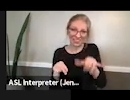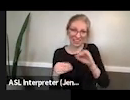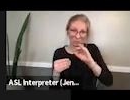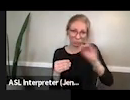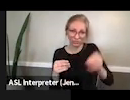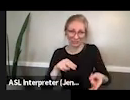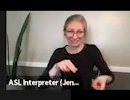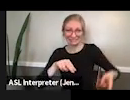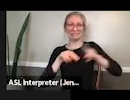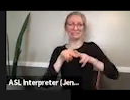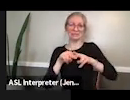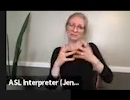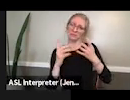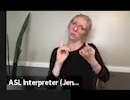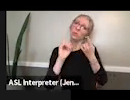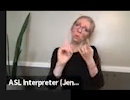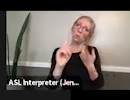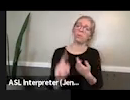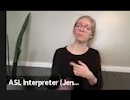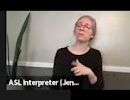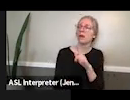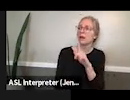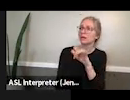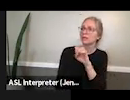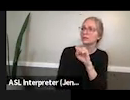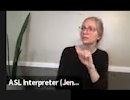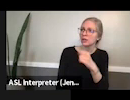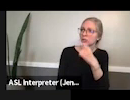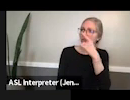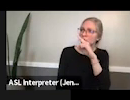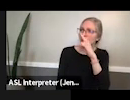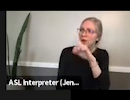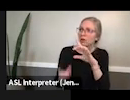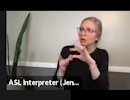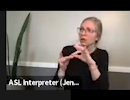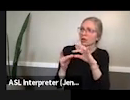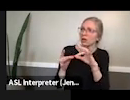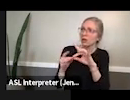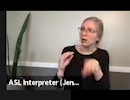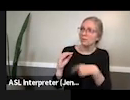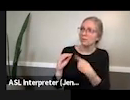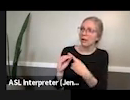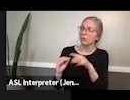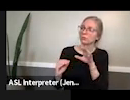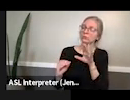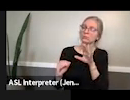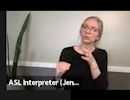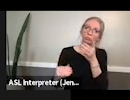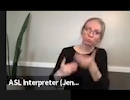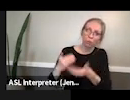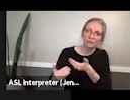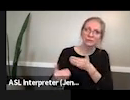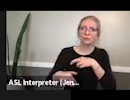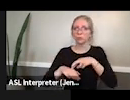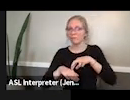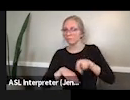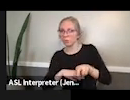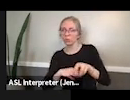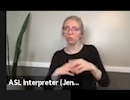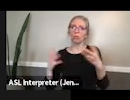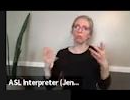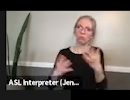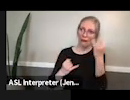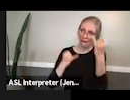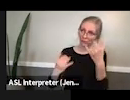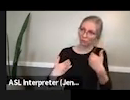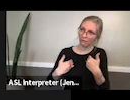service. Lisa, could you say something and share with this group, please, about your processes and referral and what ideas you have